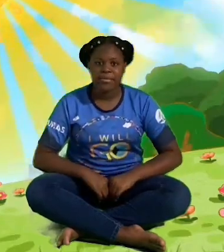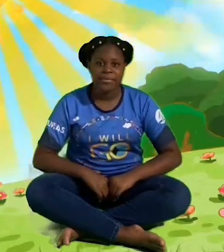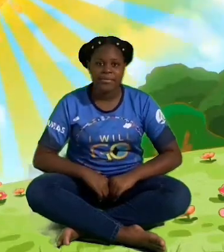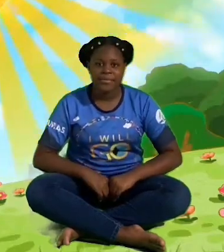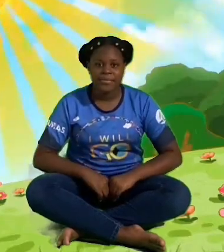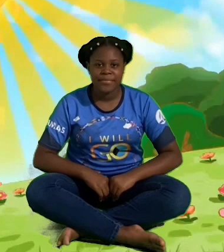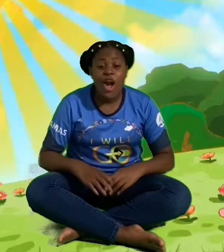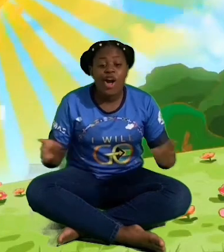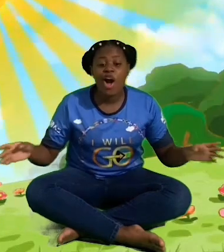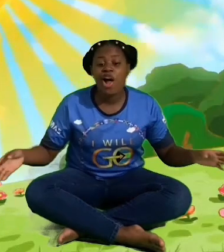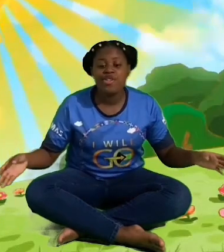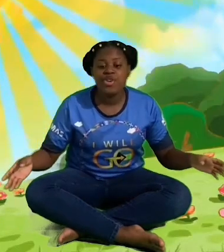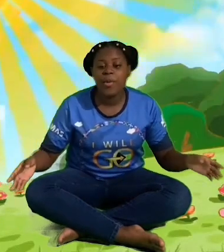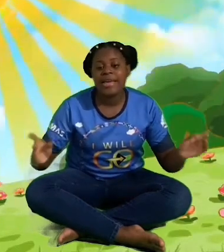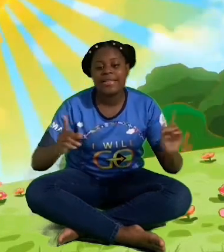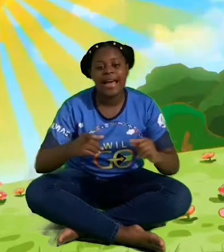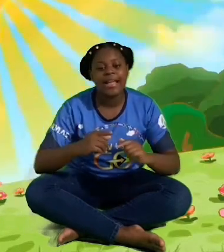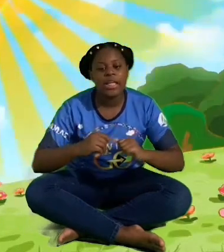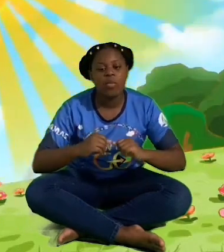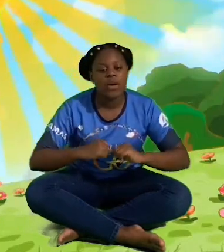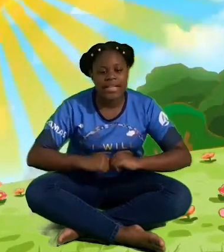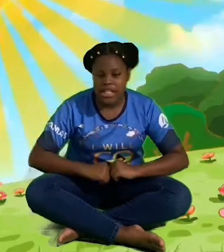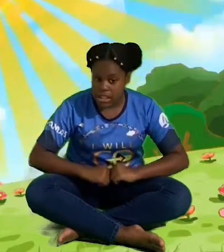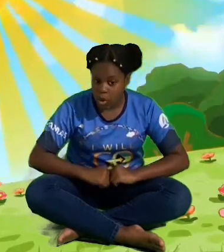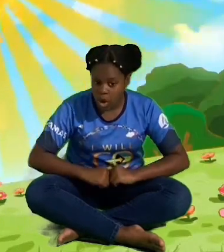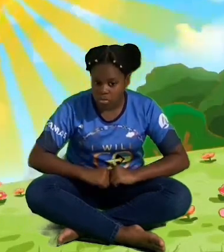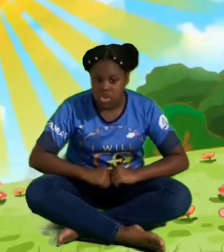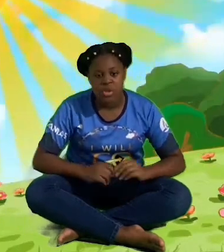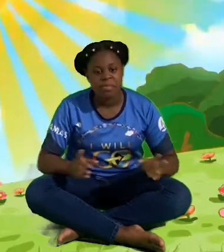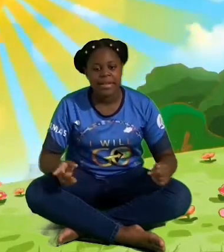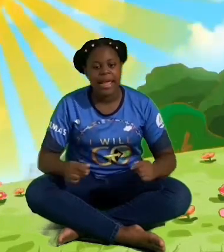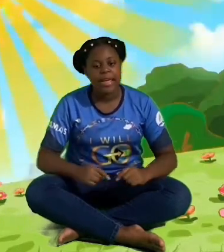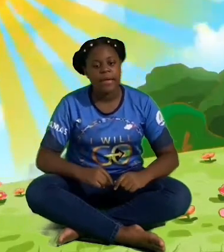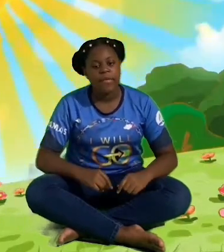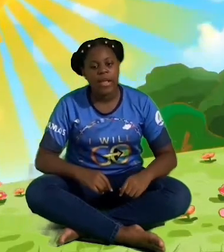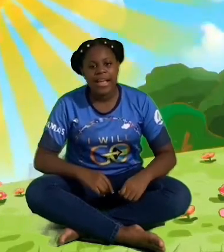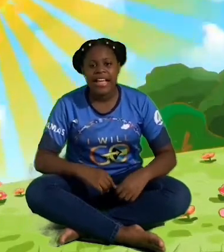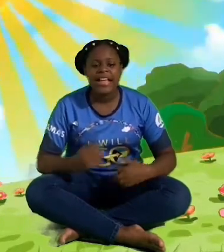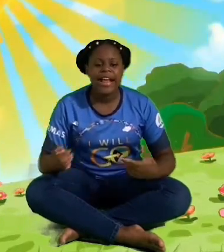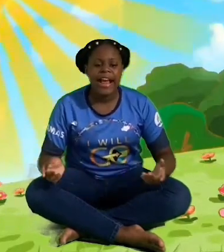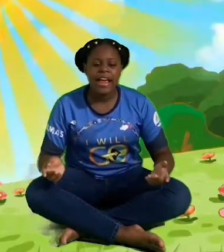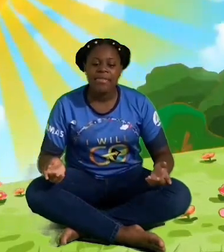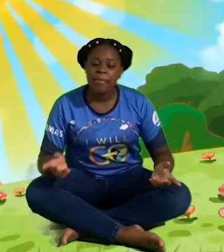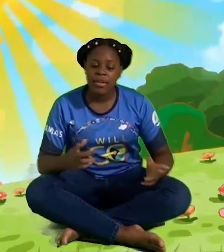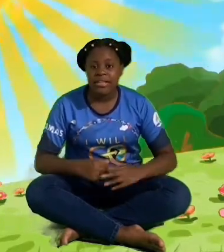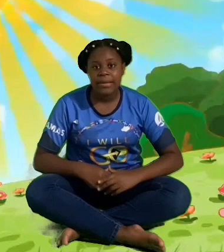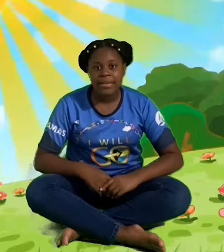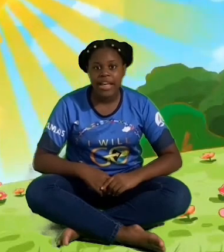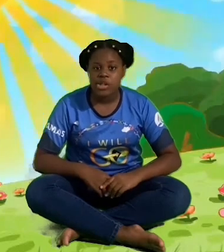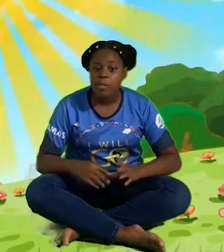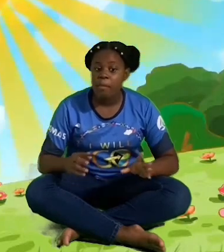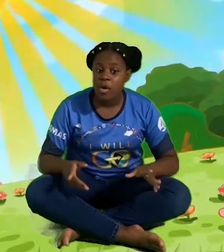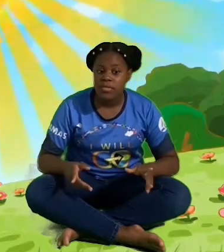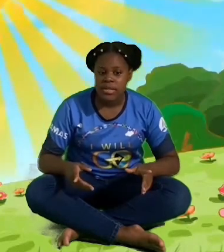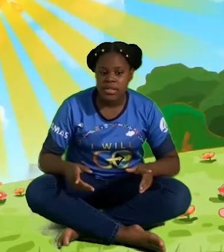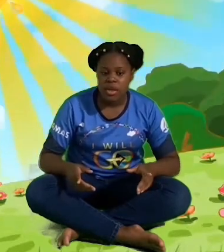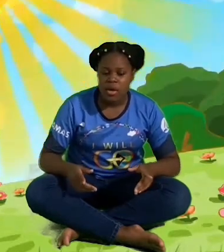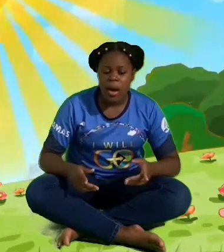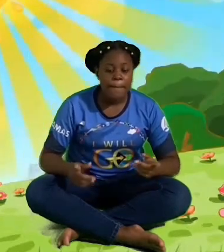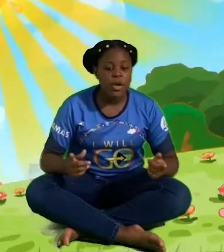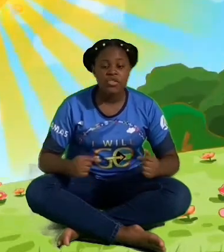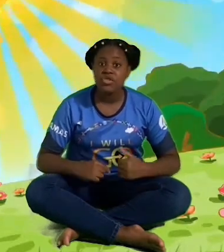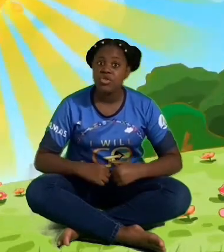camp. God knew exactly what his home should be like. He gave the building plan to